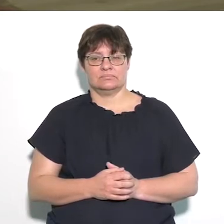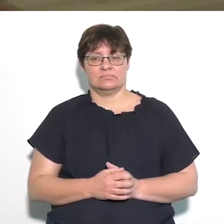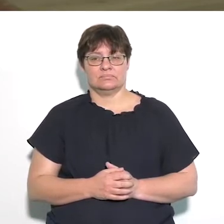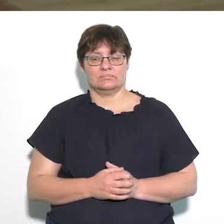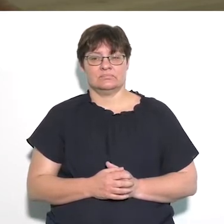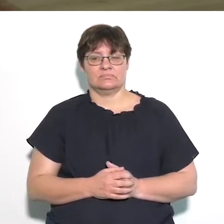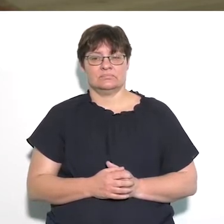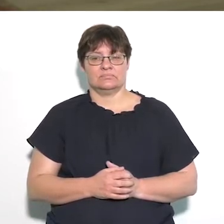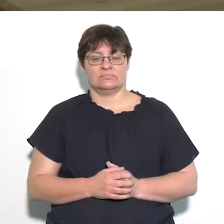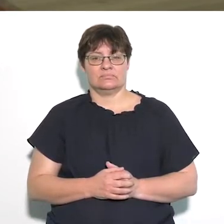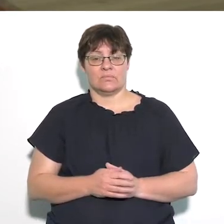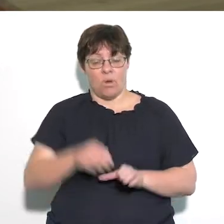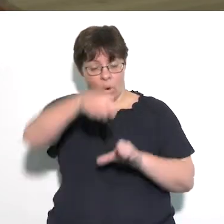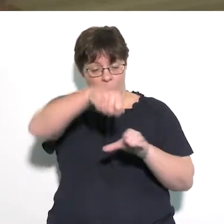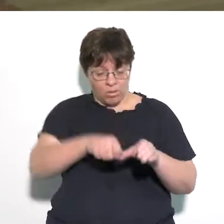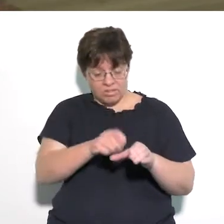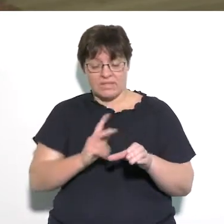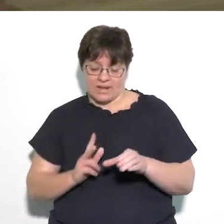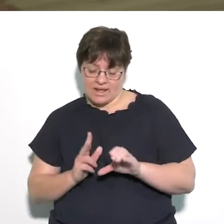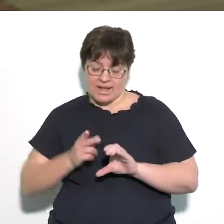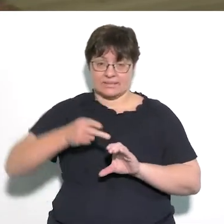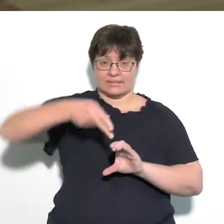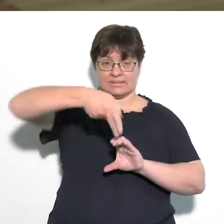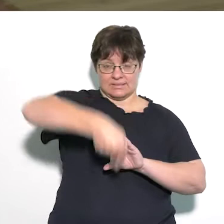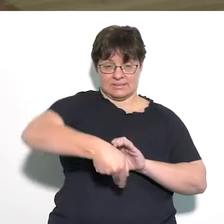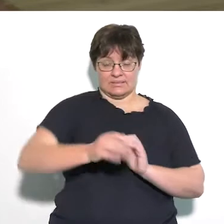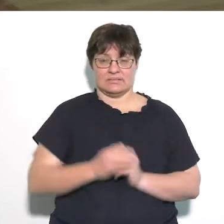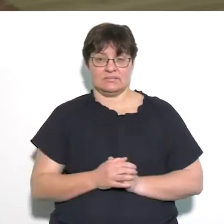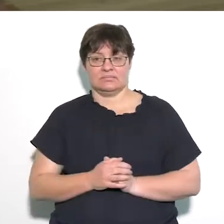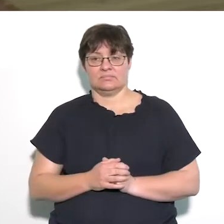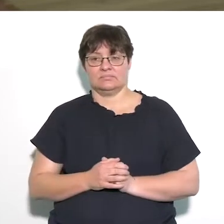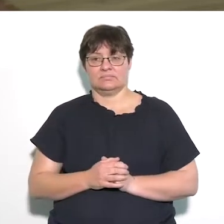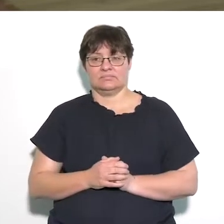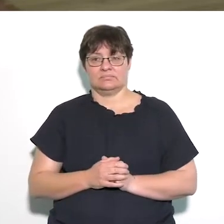Make a hole with the craft knife and continue with the scissors.